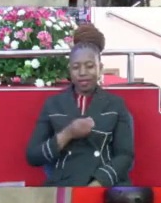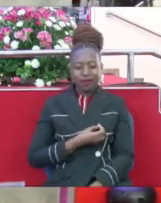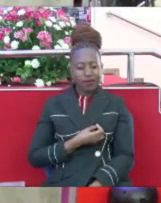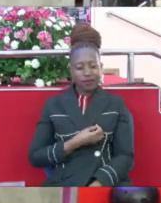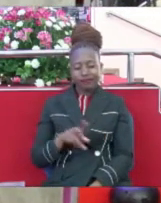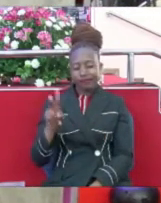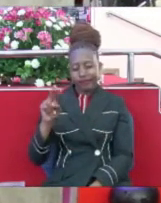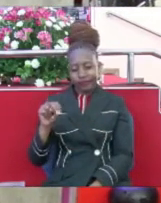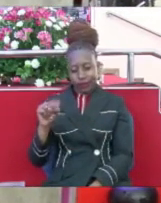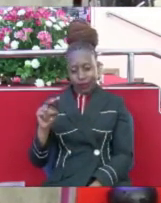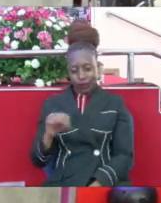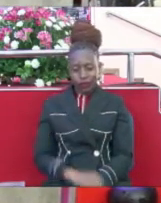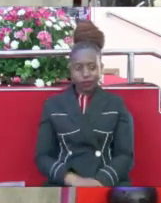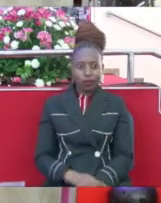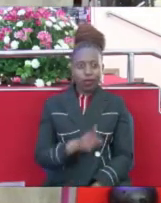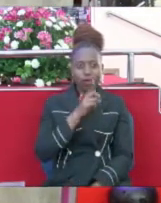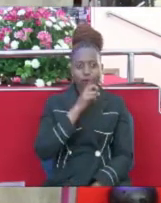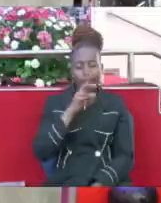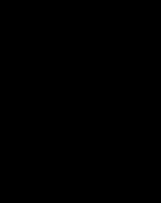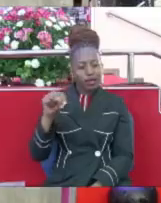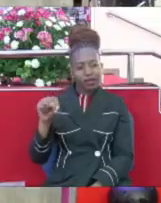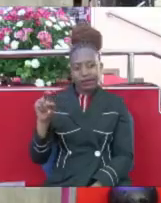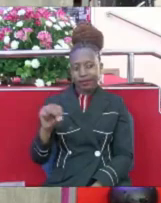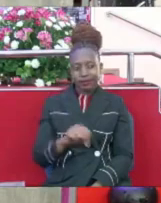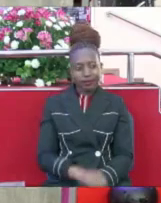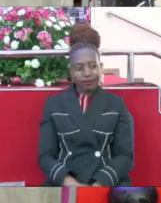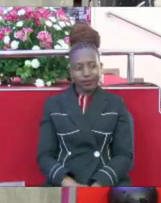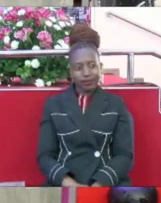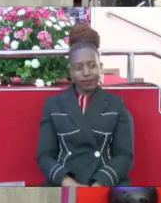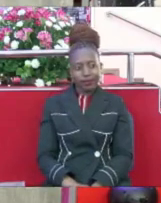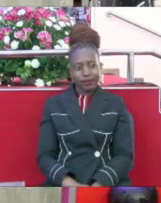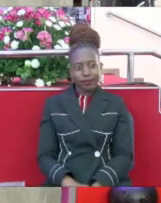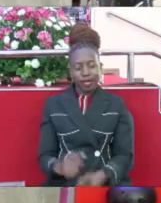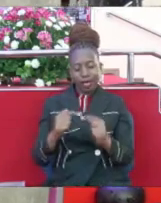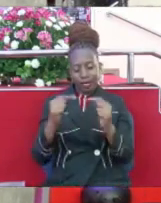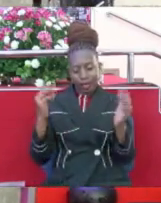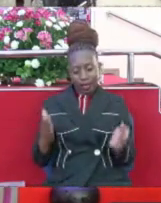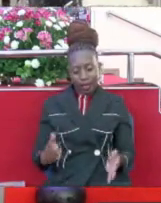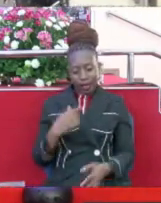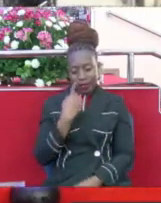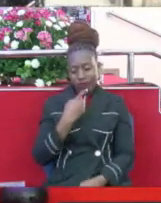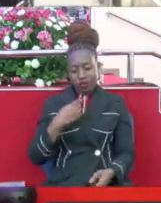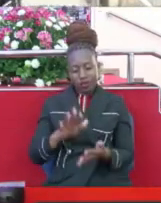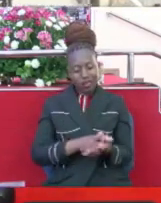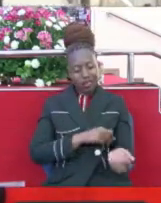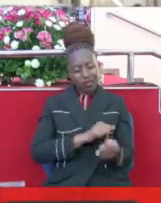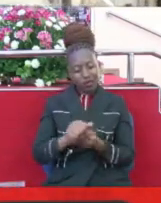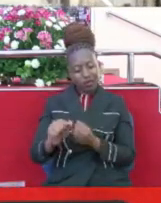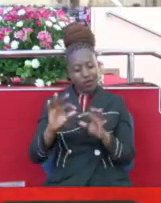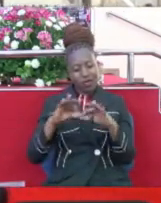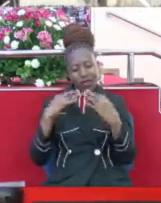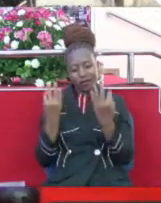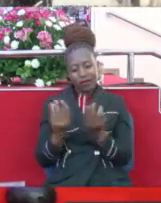anaangamiza jamii zetu. We will not keep quiet. Hatutanyamaza. And this very enemy that is trying to ravage our families hata kwake hana, because the